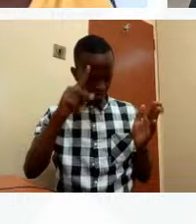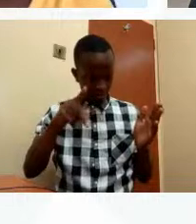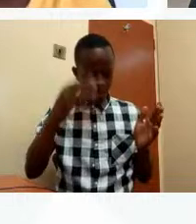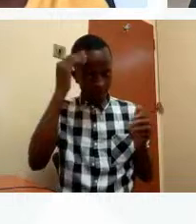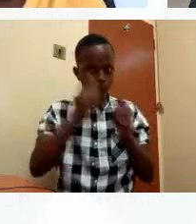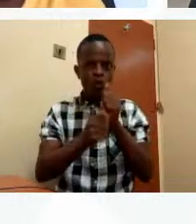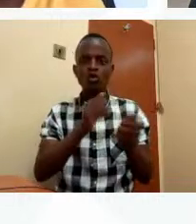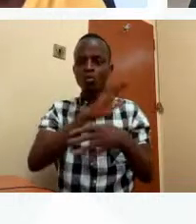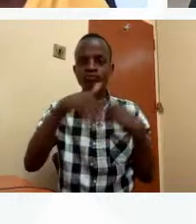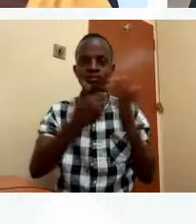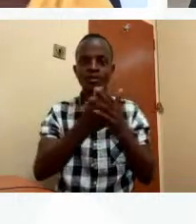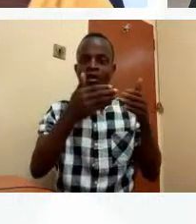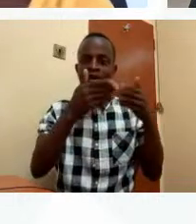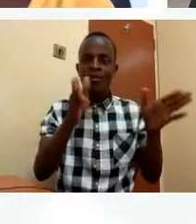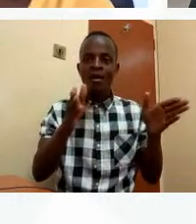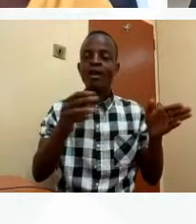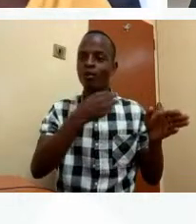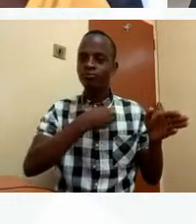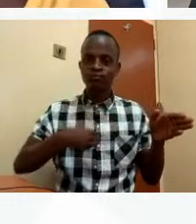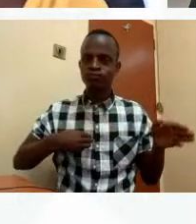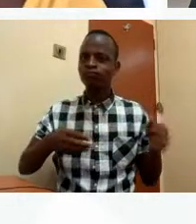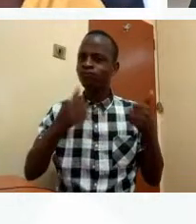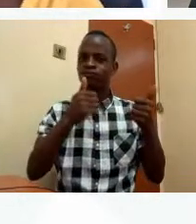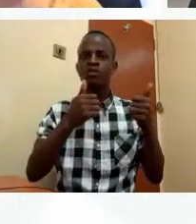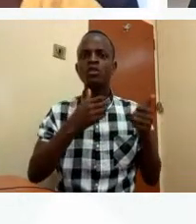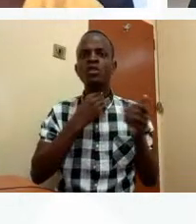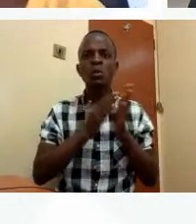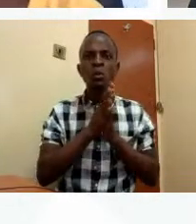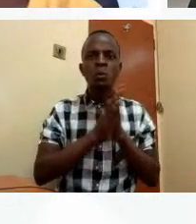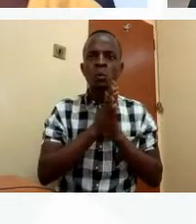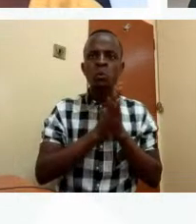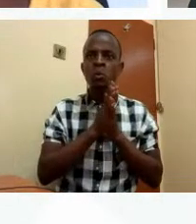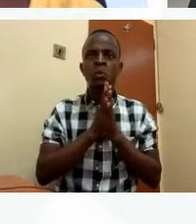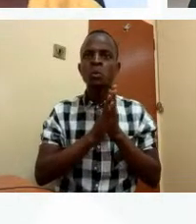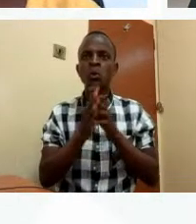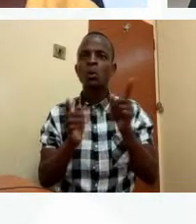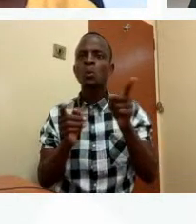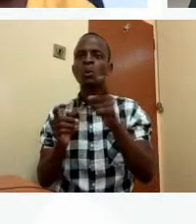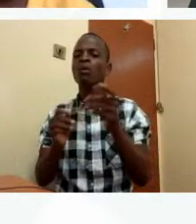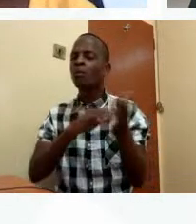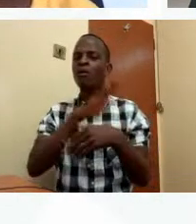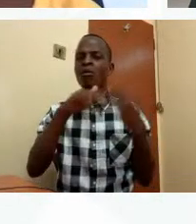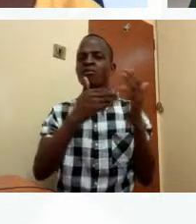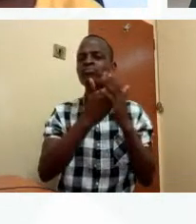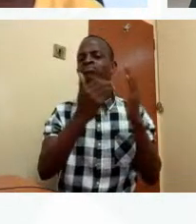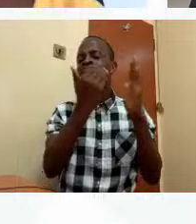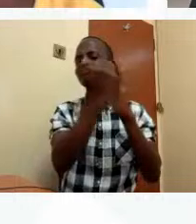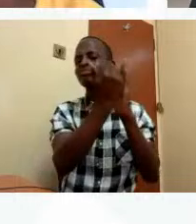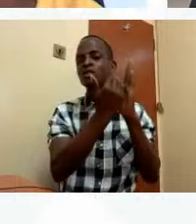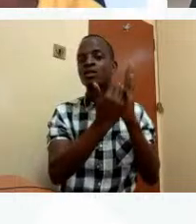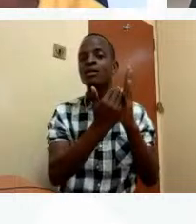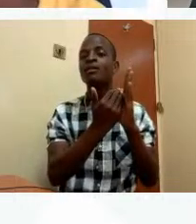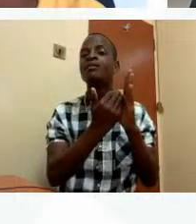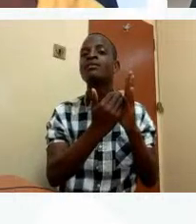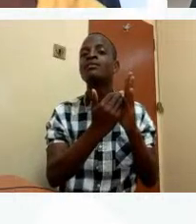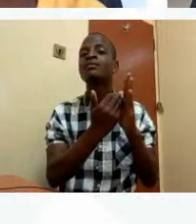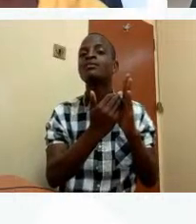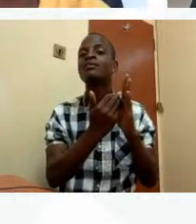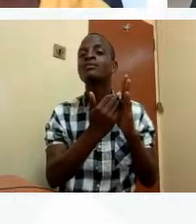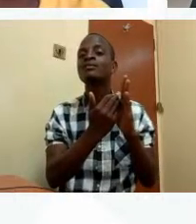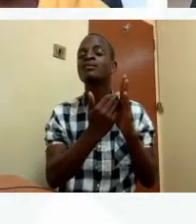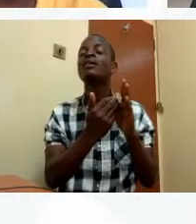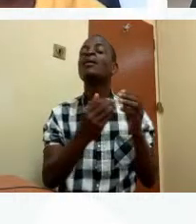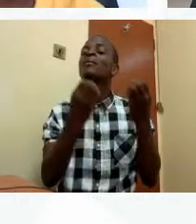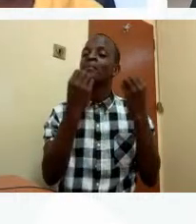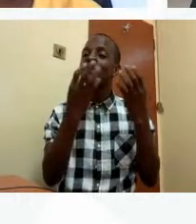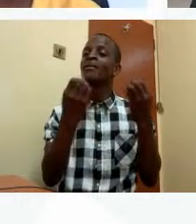great opportunities for you. Just not being accepted, just not the whole procedure of attending the RAHi, but there's a lot of great